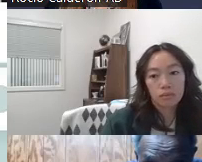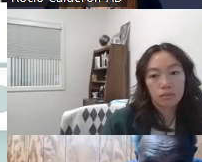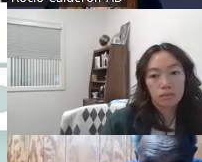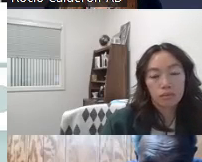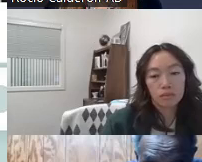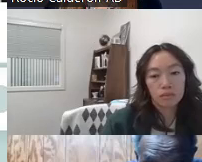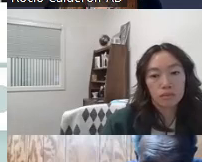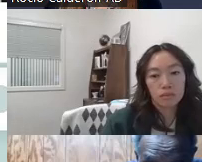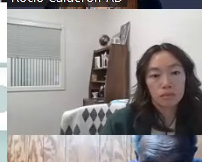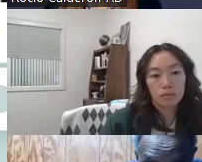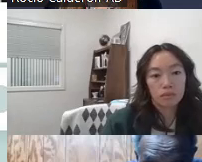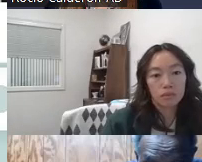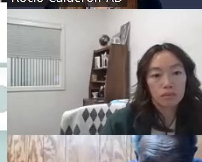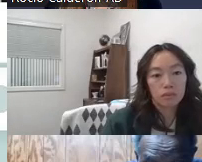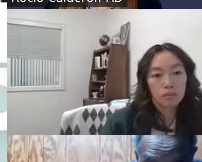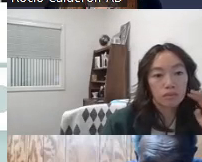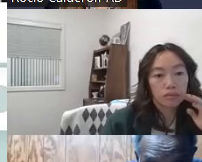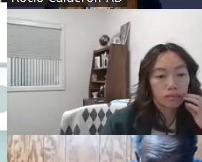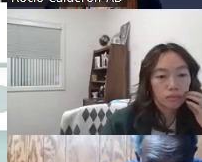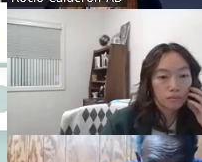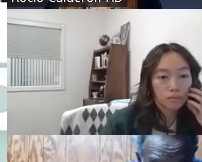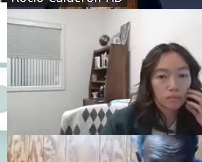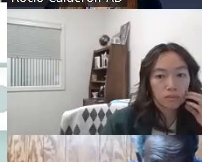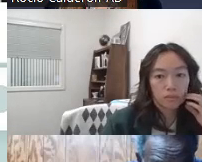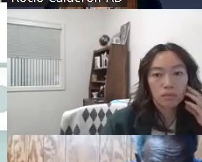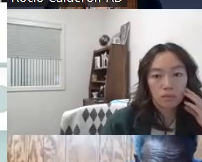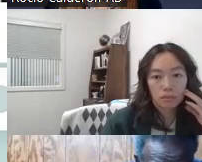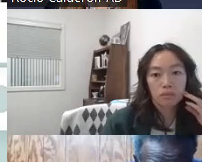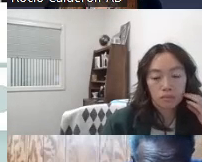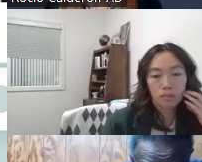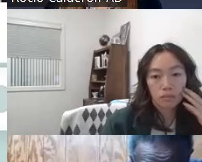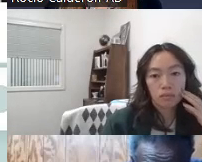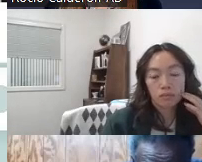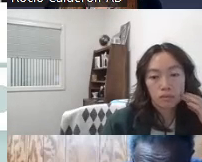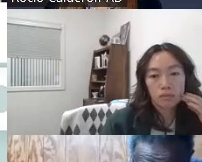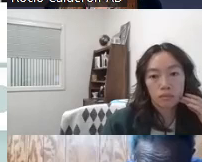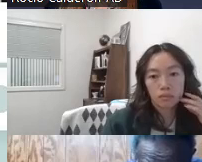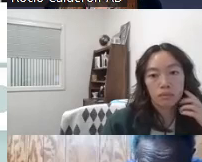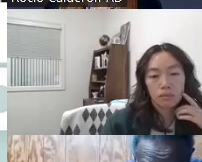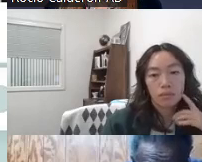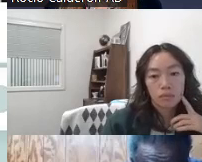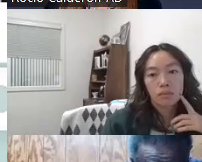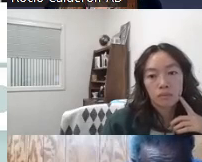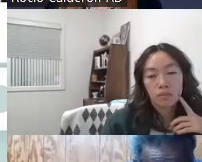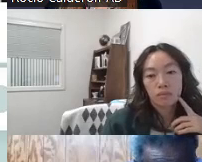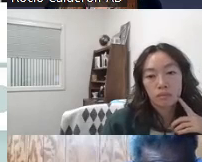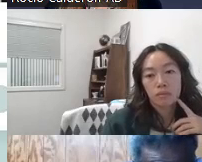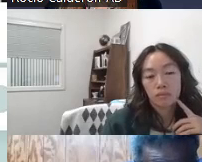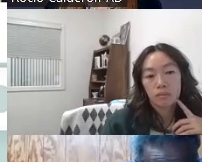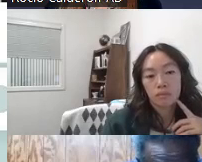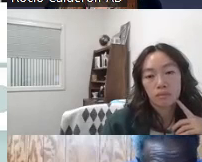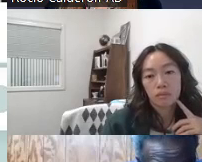item for the Air District to maybe follow up with more information on what resources are available